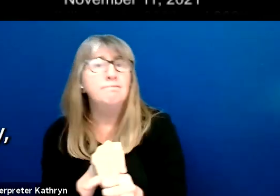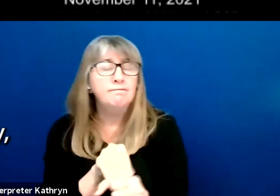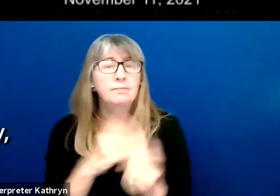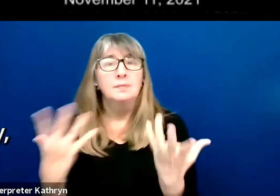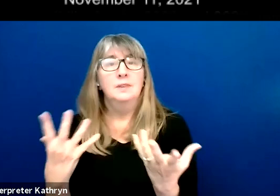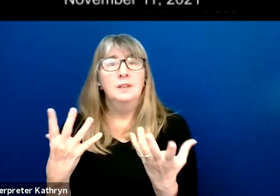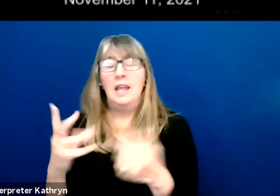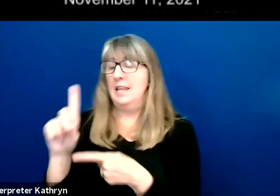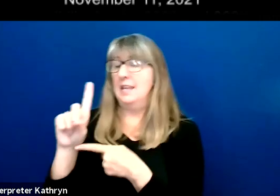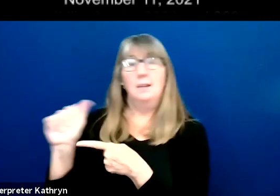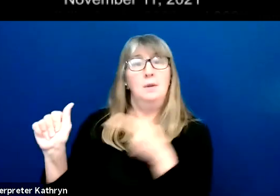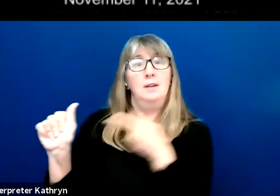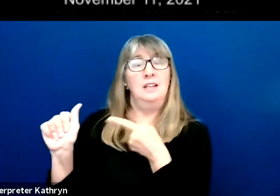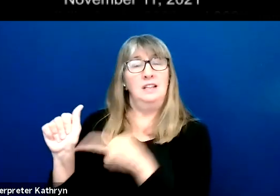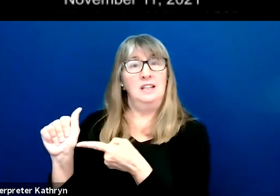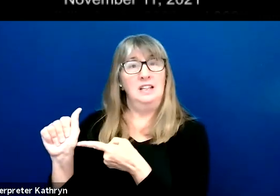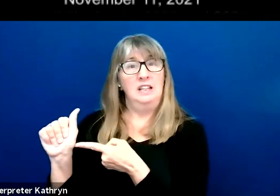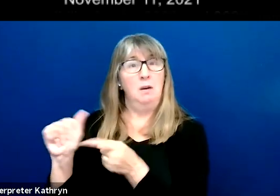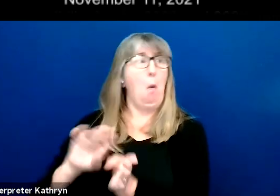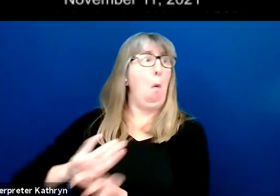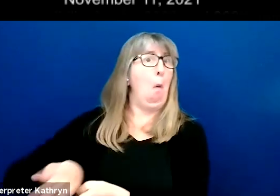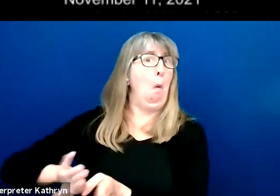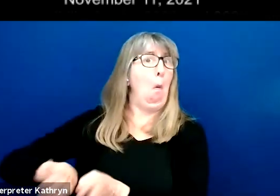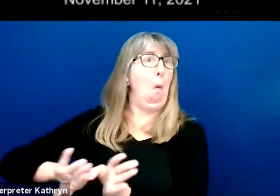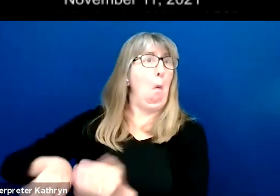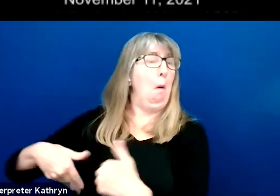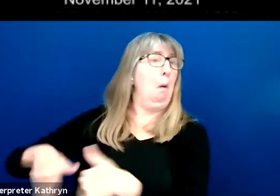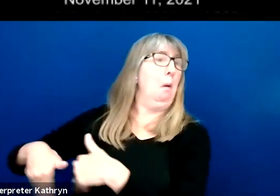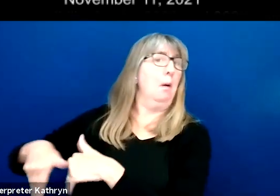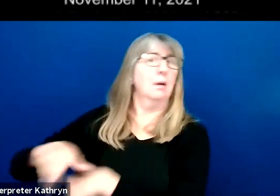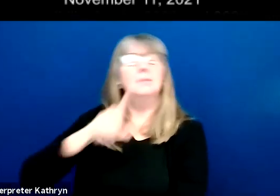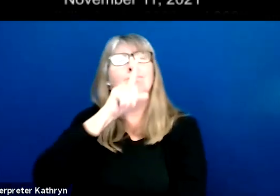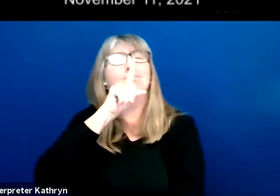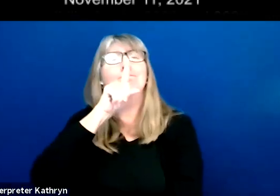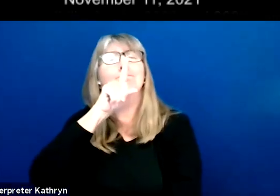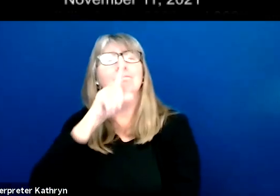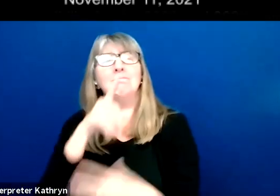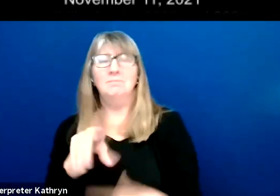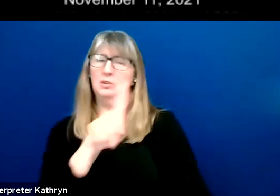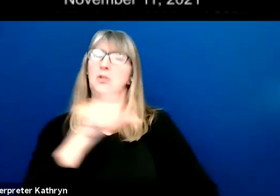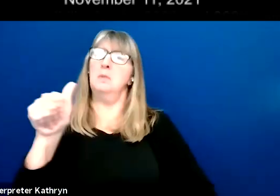as something to be sort of swept under the rug and minimized, but as something to be